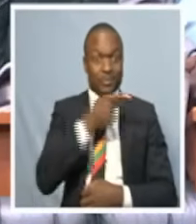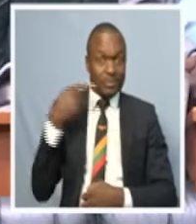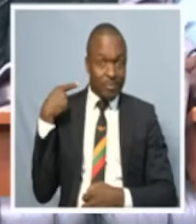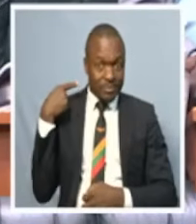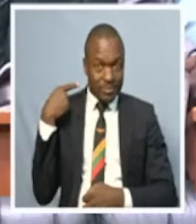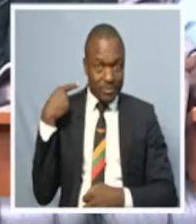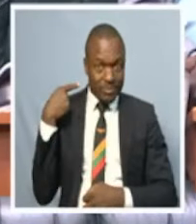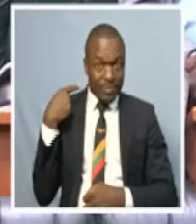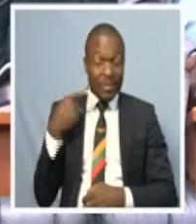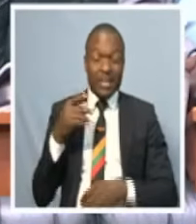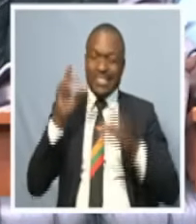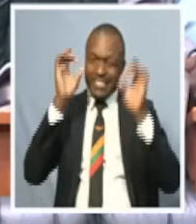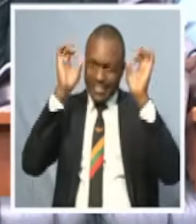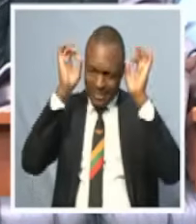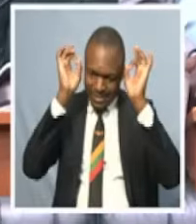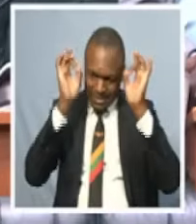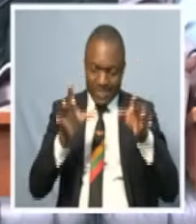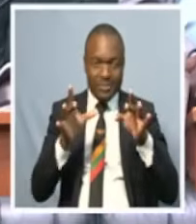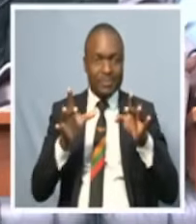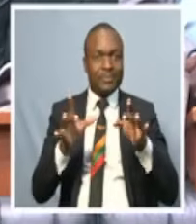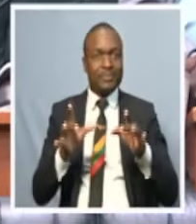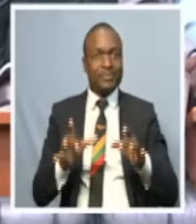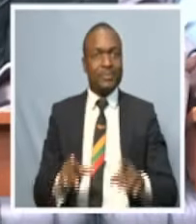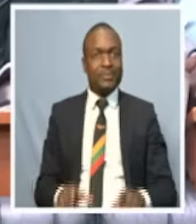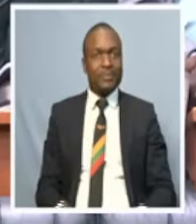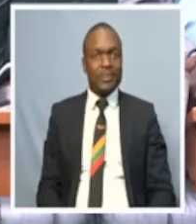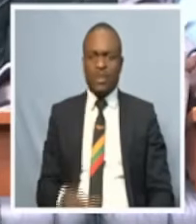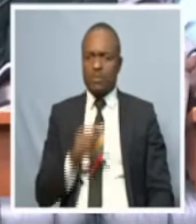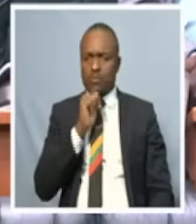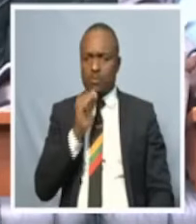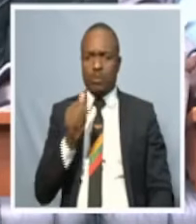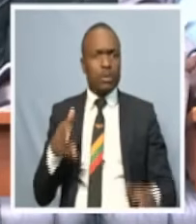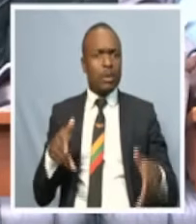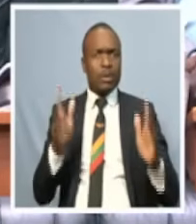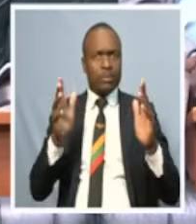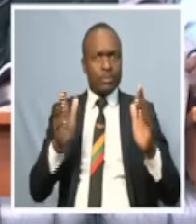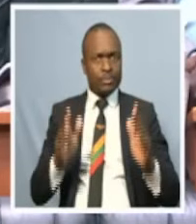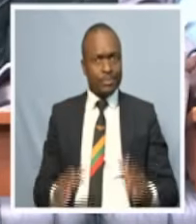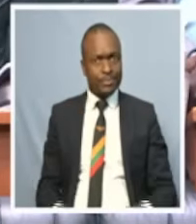It is dangerous, it's not allowed,